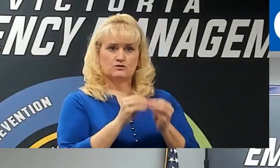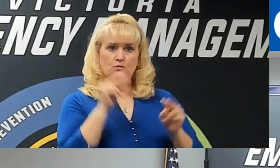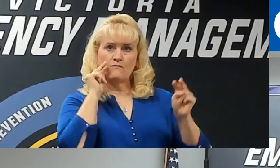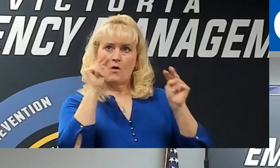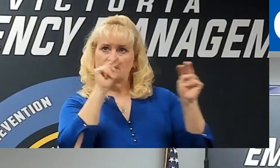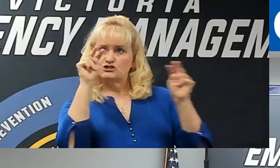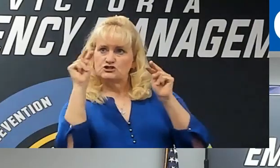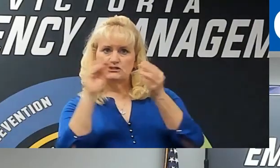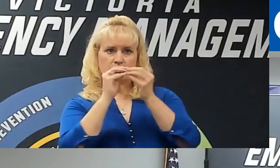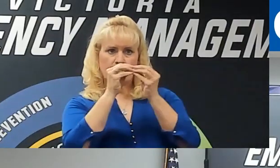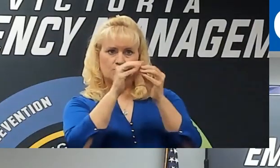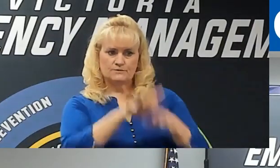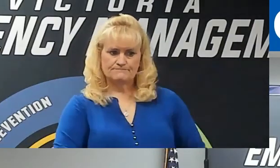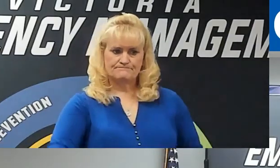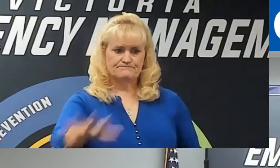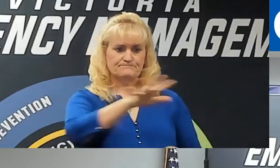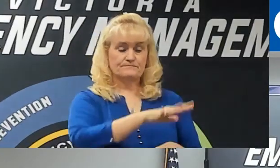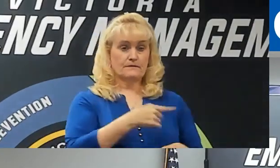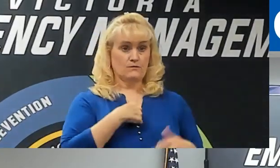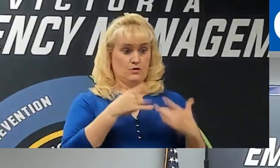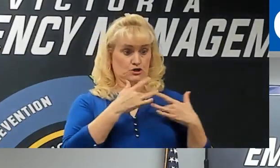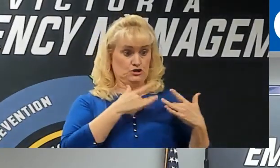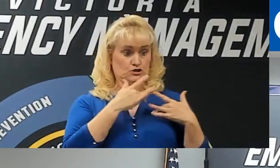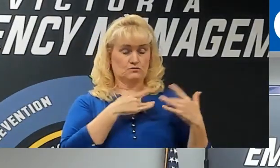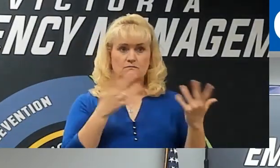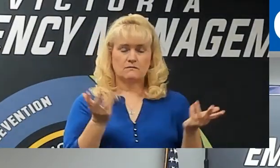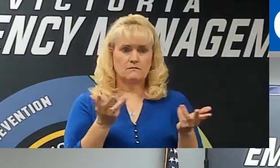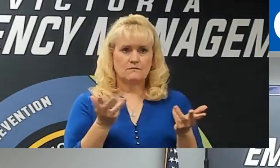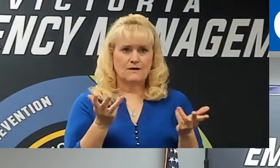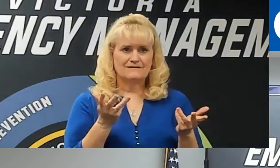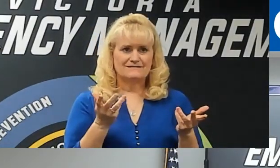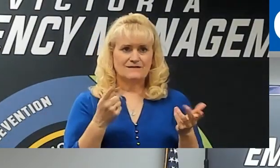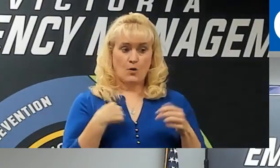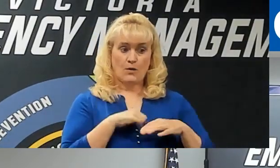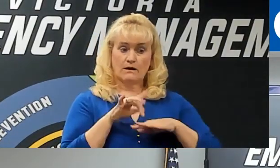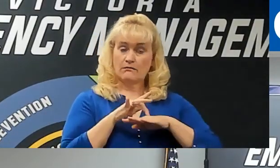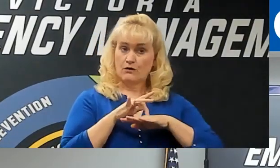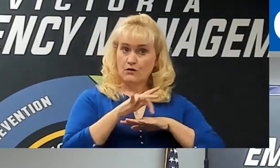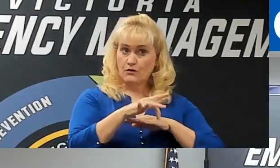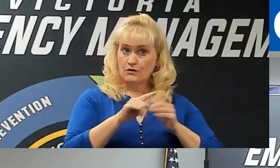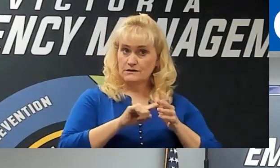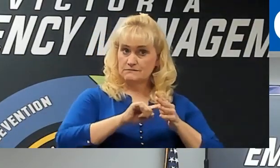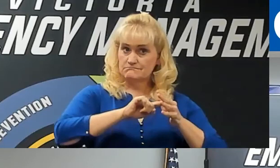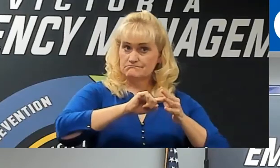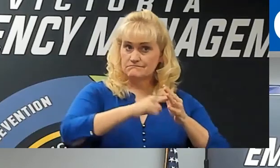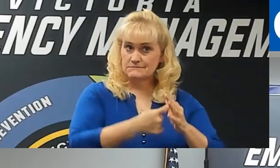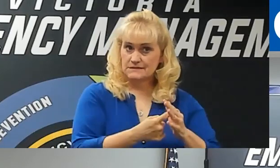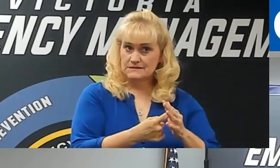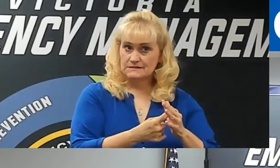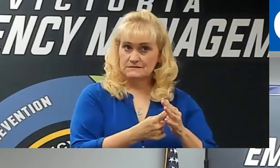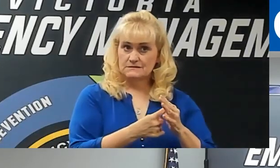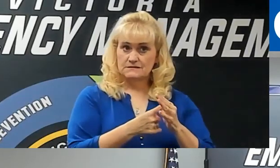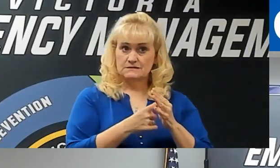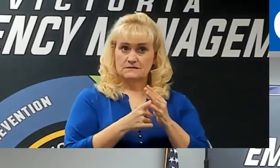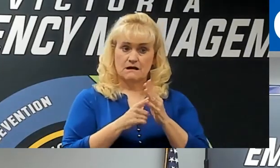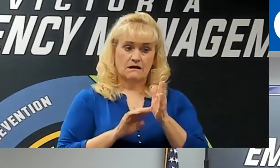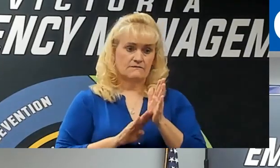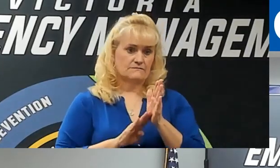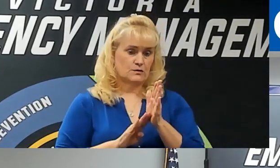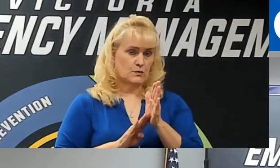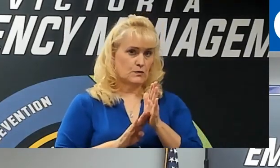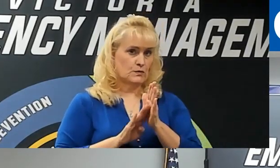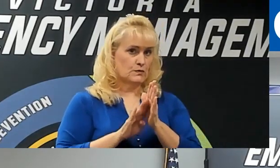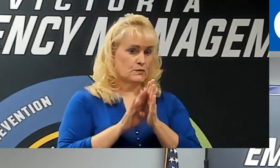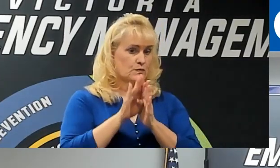So the thing that concerns me, or one of the things that concerns me now, is that we're in the early phase of a rapidly expanding acute